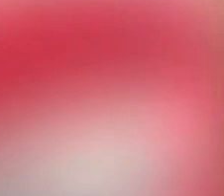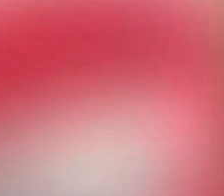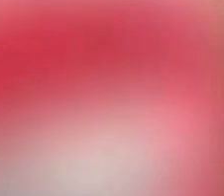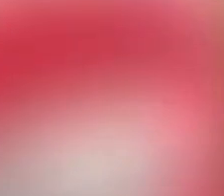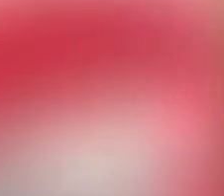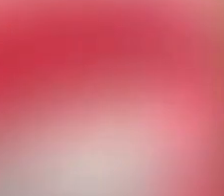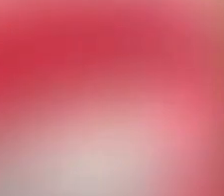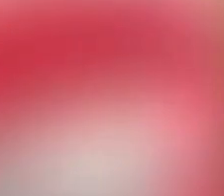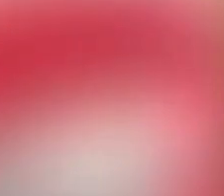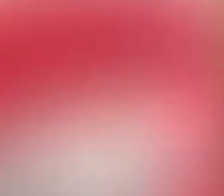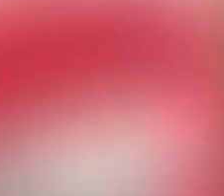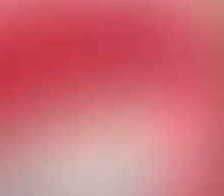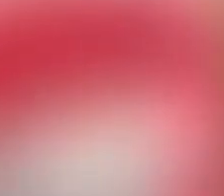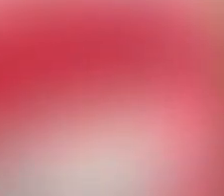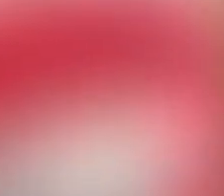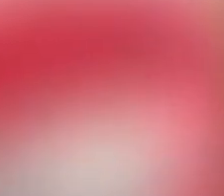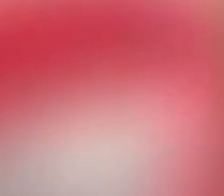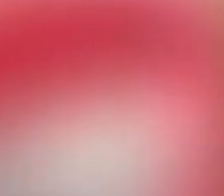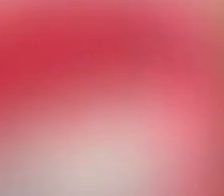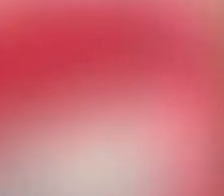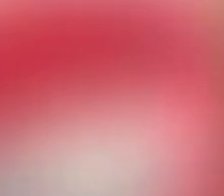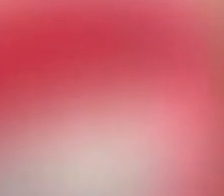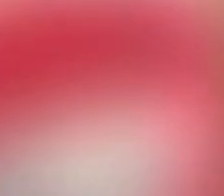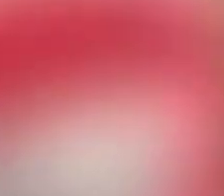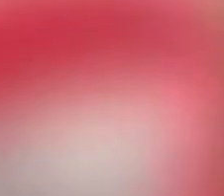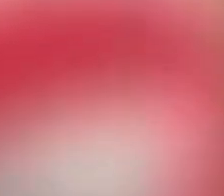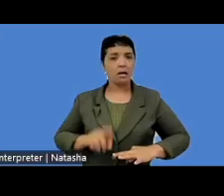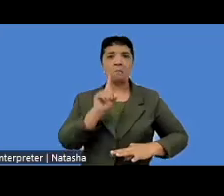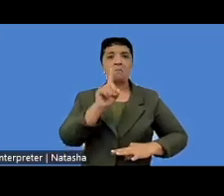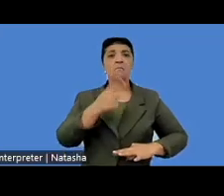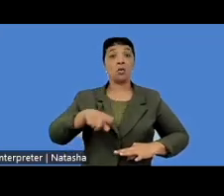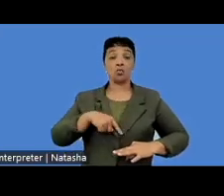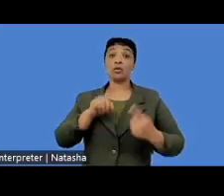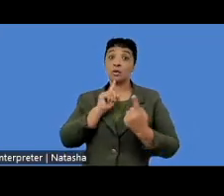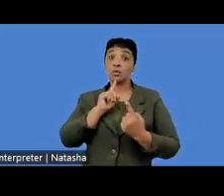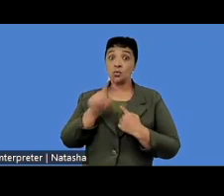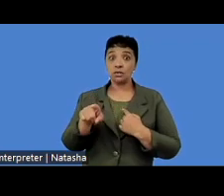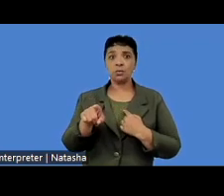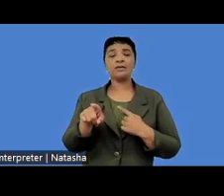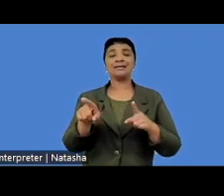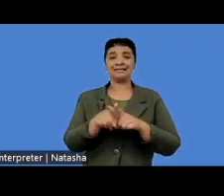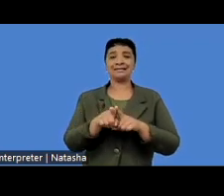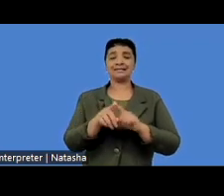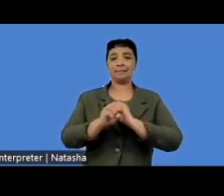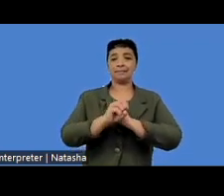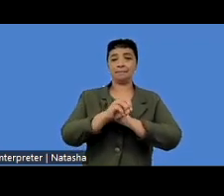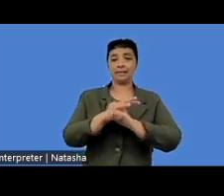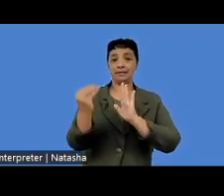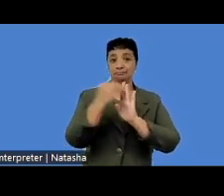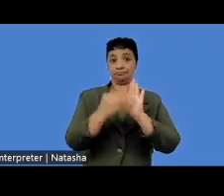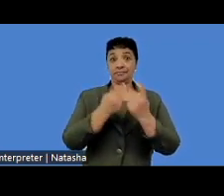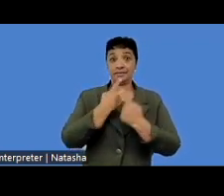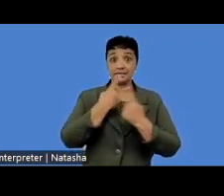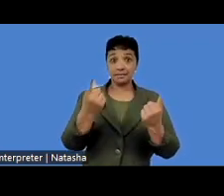appalling, very disturbing, and we responded with a similar media statement and to